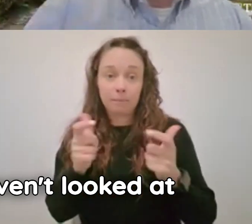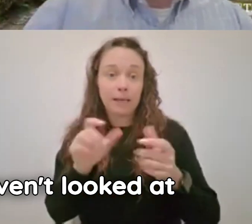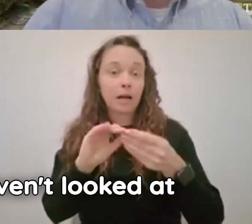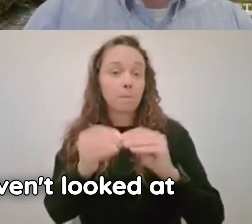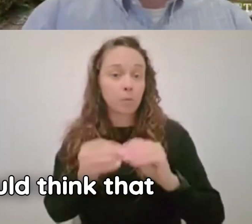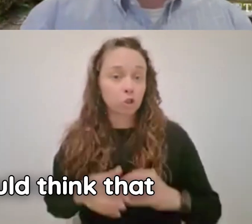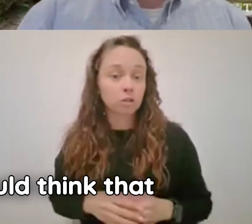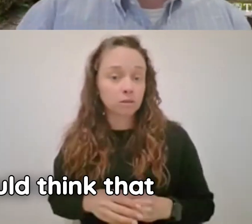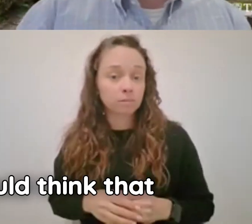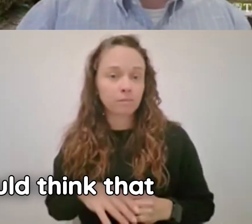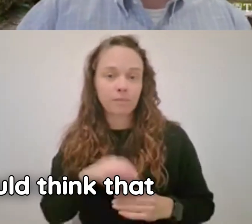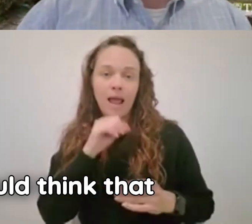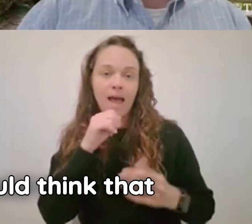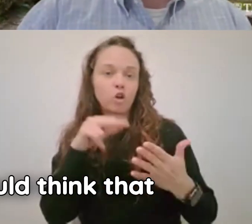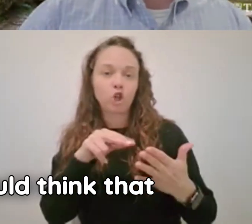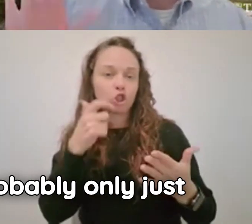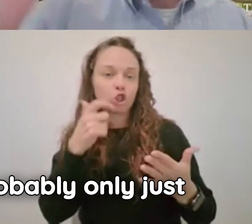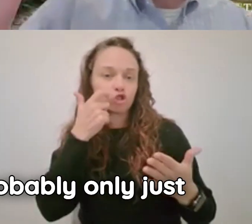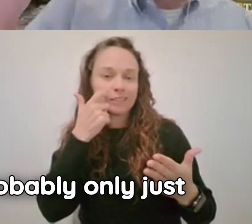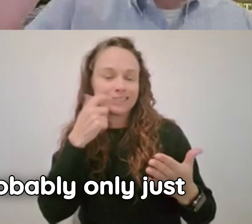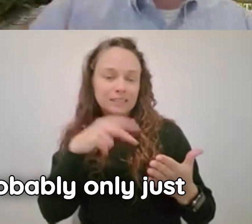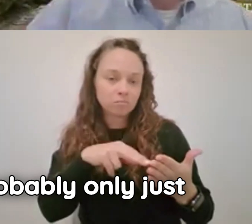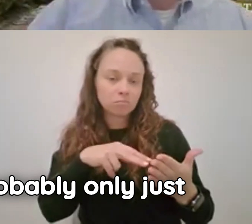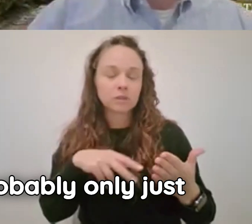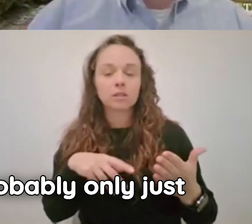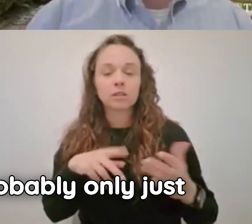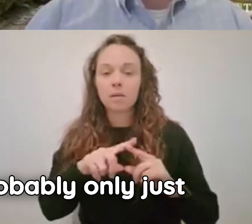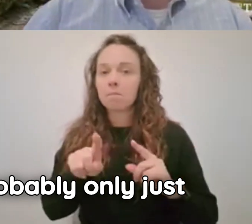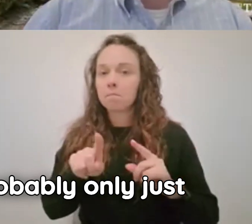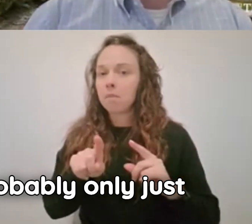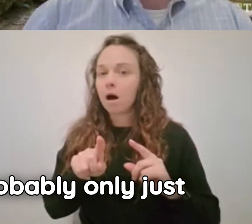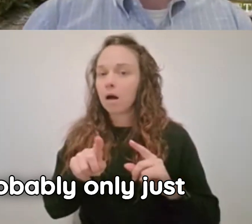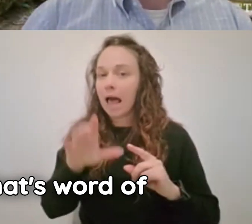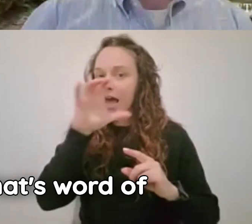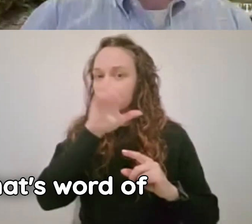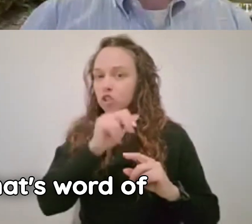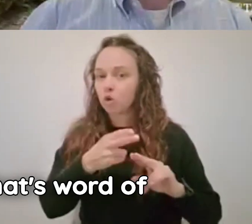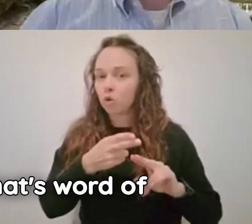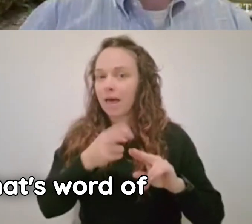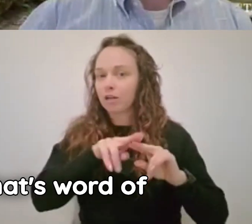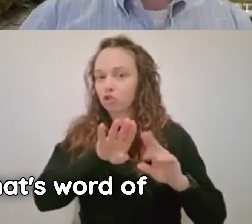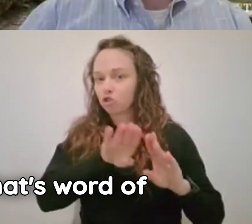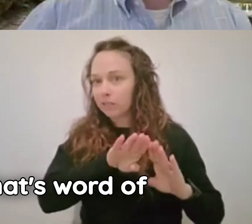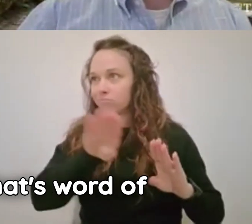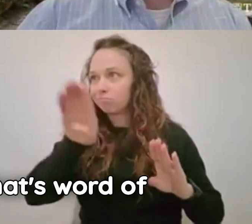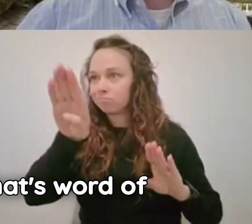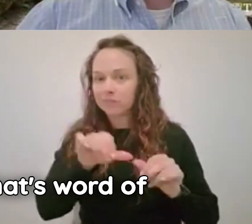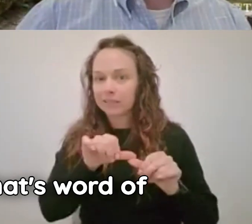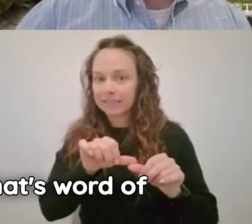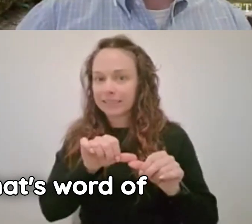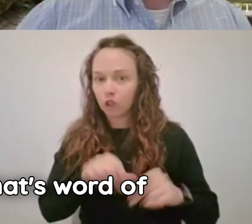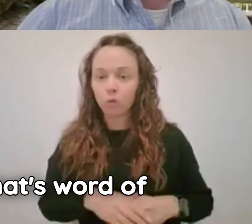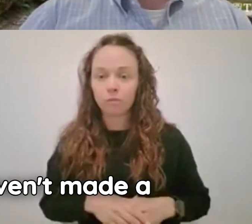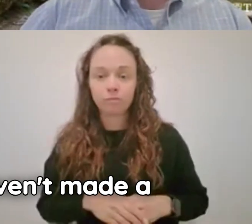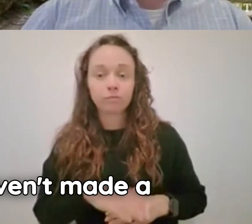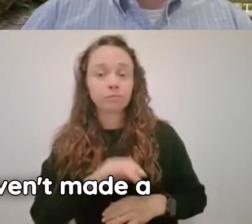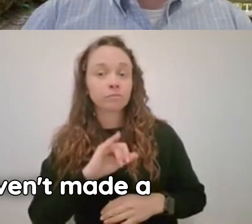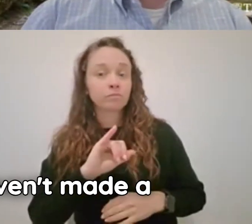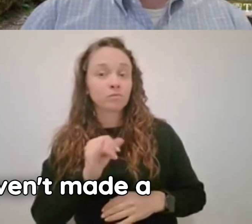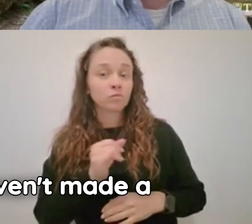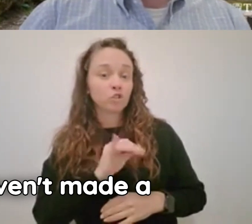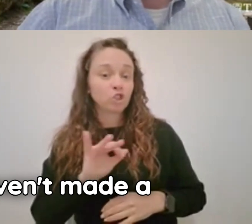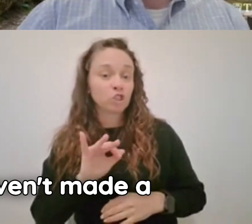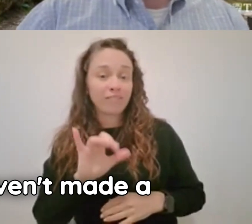said, I haven't looked at data recently, but I would think that that upward trend has probably only just continued. And Jeff, that's word of